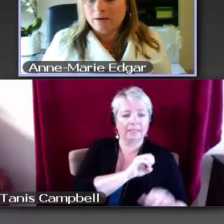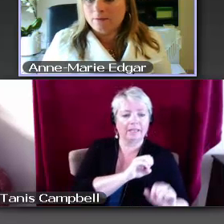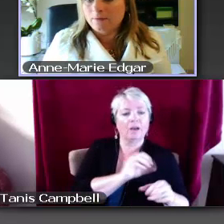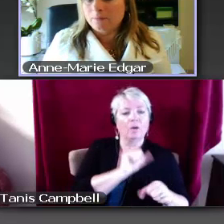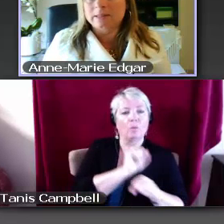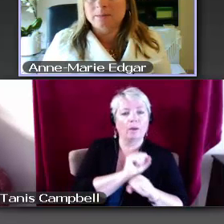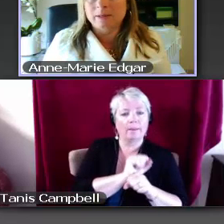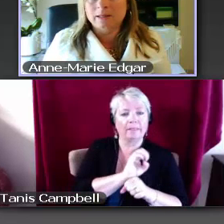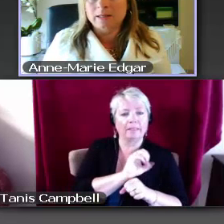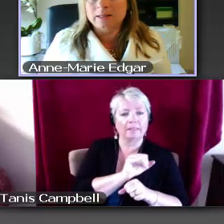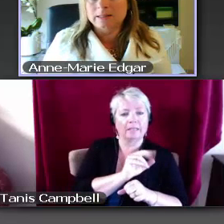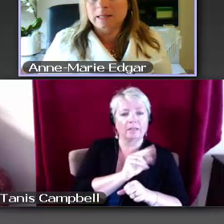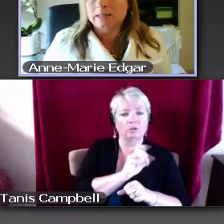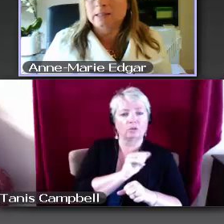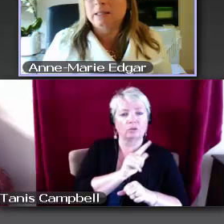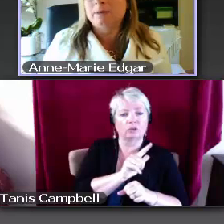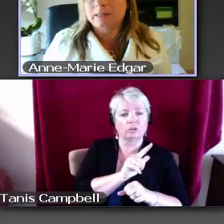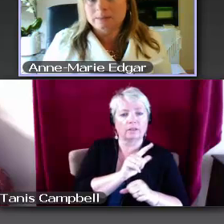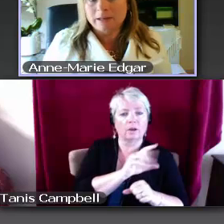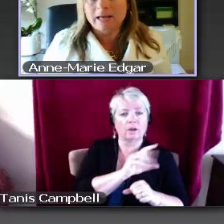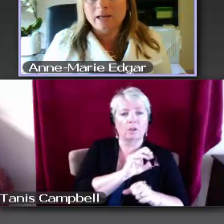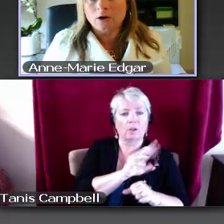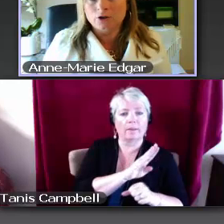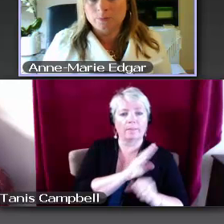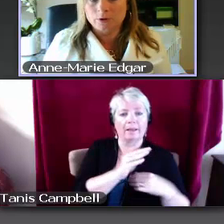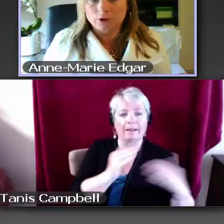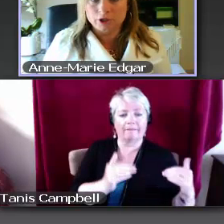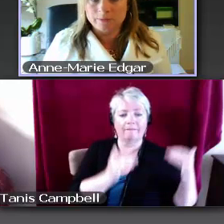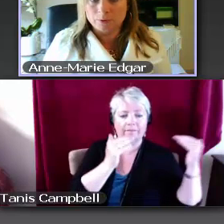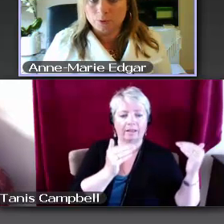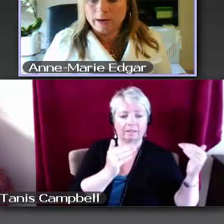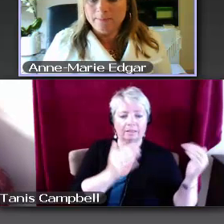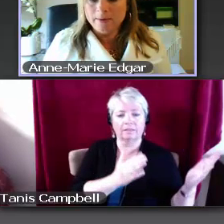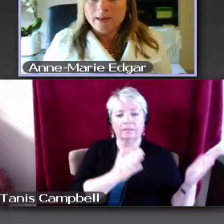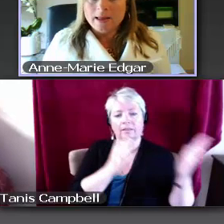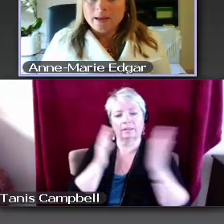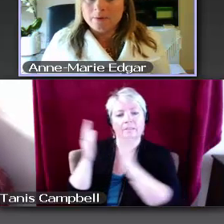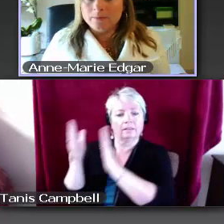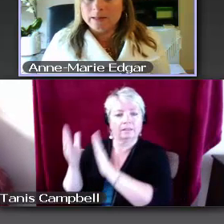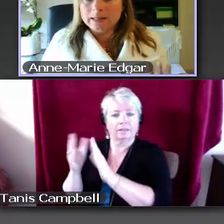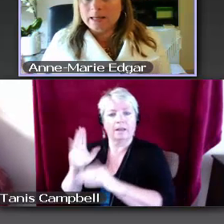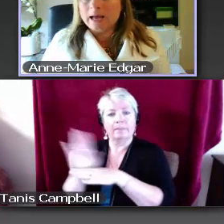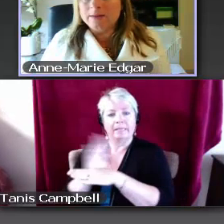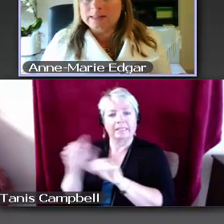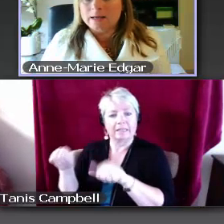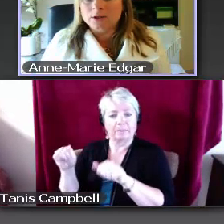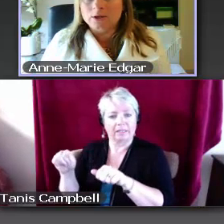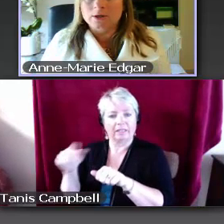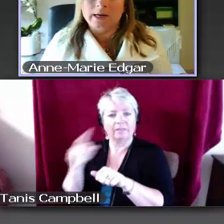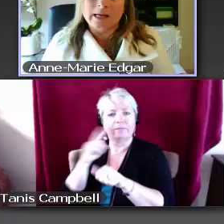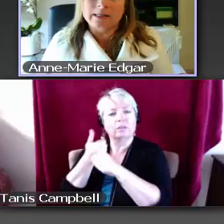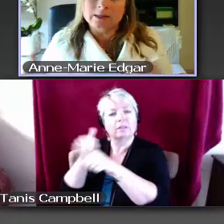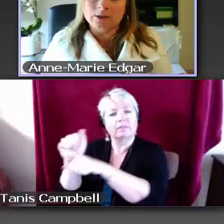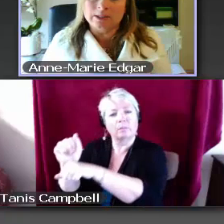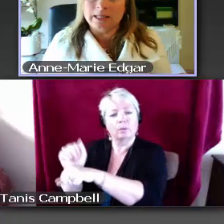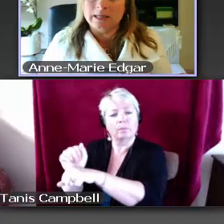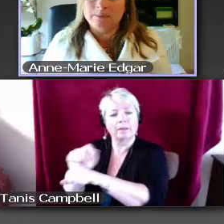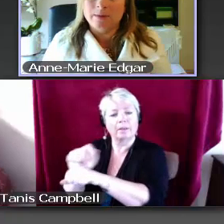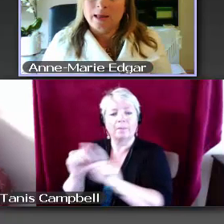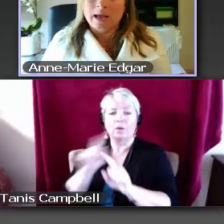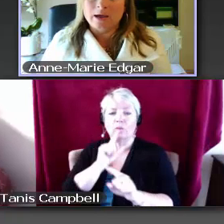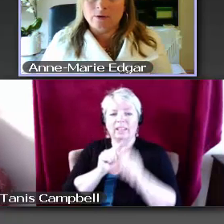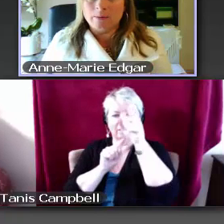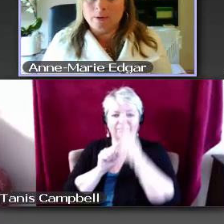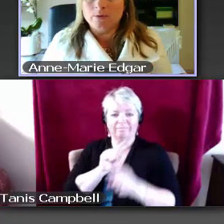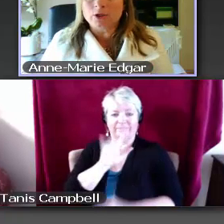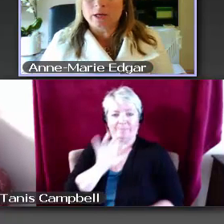then we have Disabilities. It's the Business Planning Entrepreneurship Program. But really at the center is our